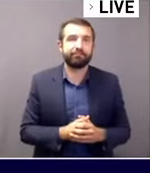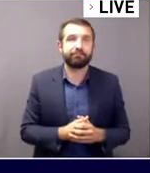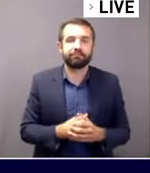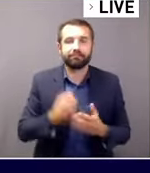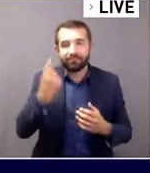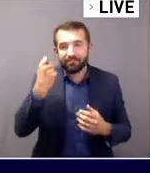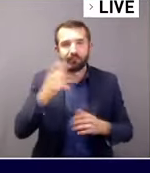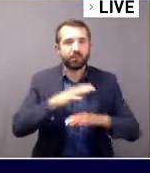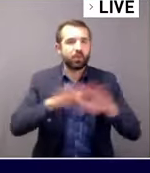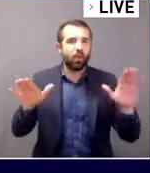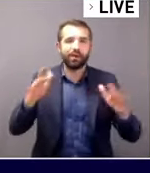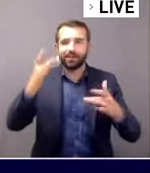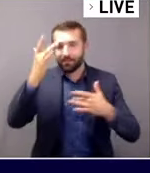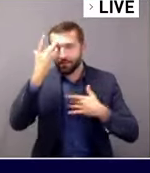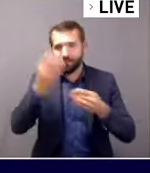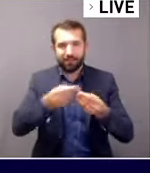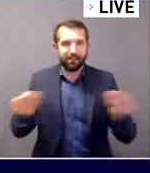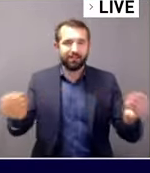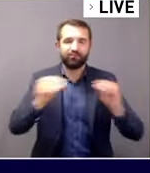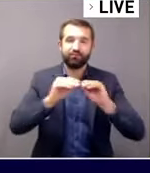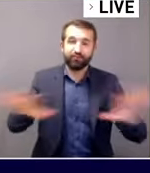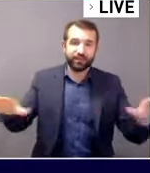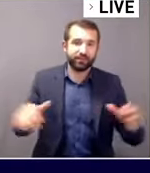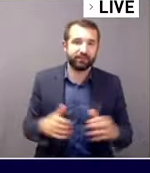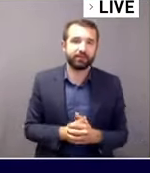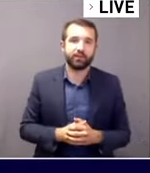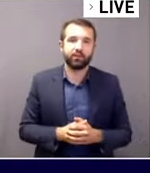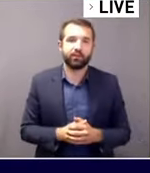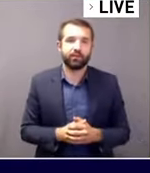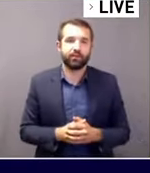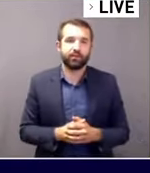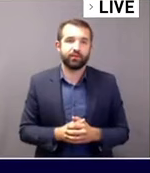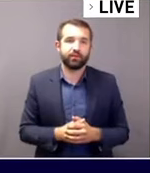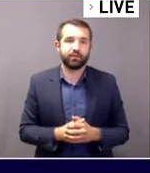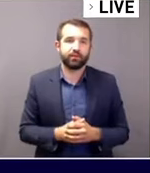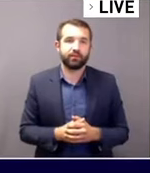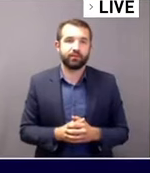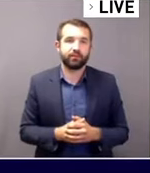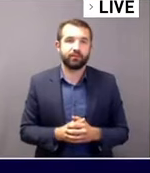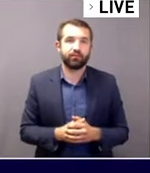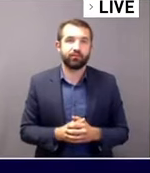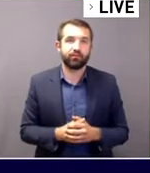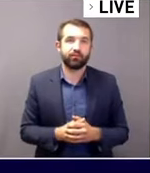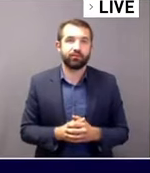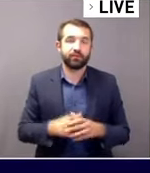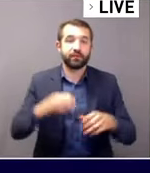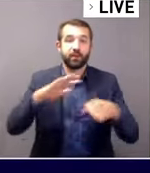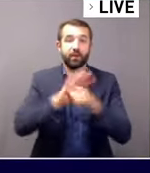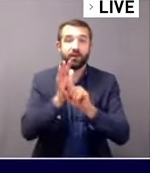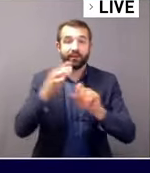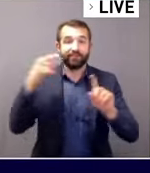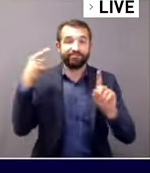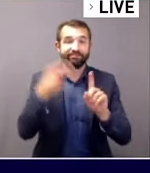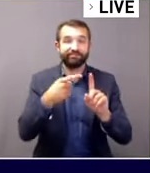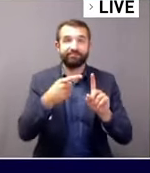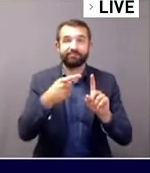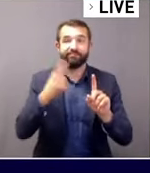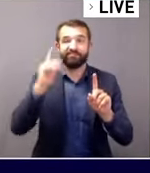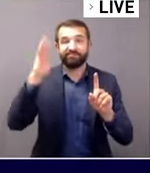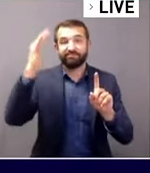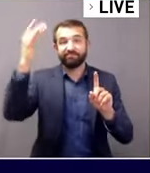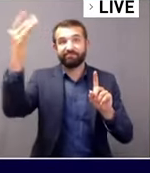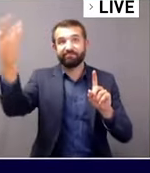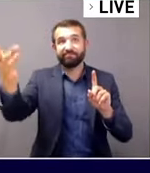in such a fashion as we've seen recently. At some point, COVID-19 will be behind us. And what I